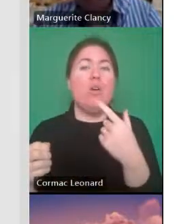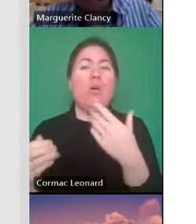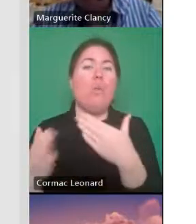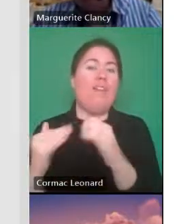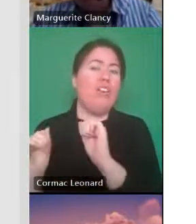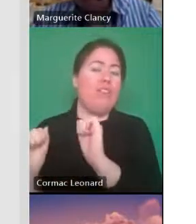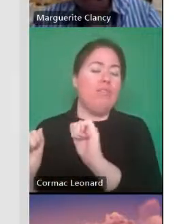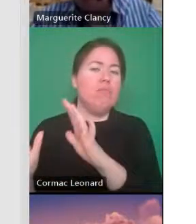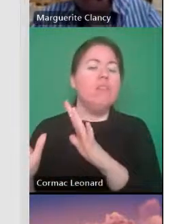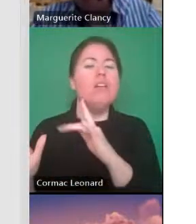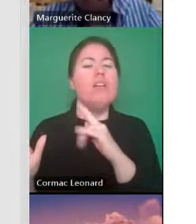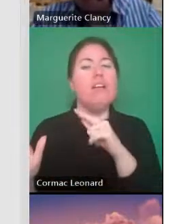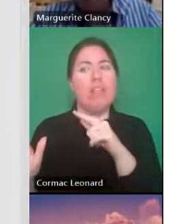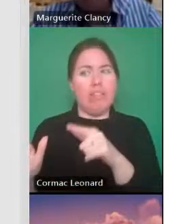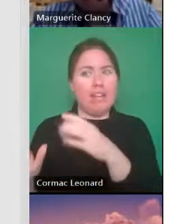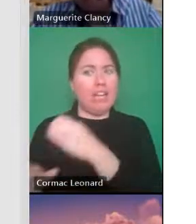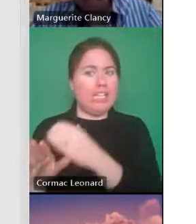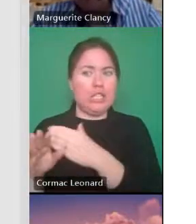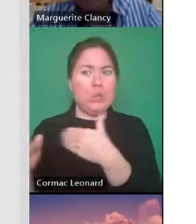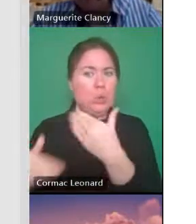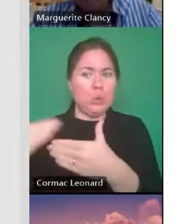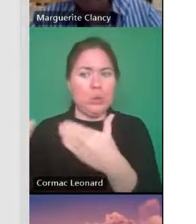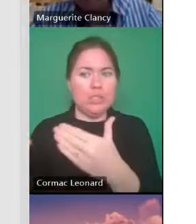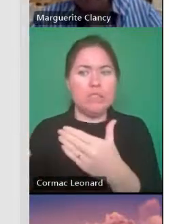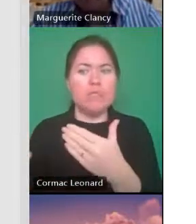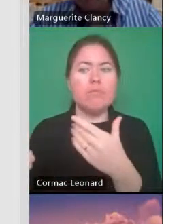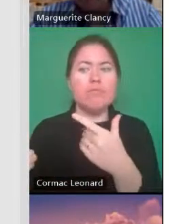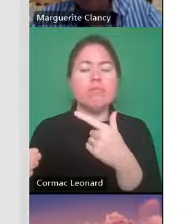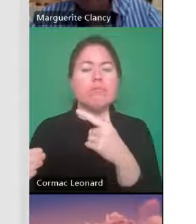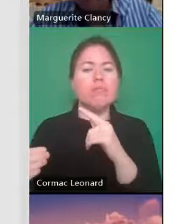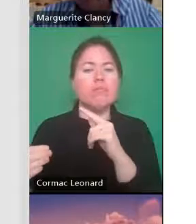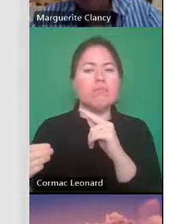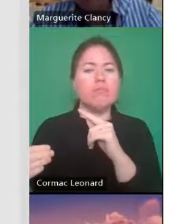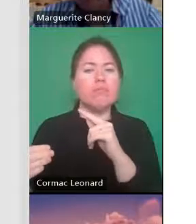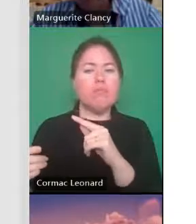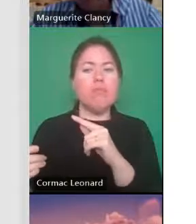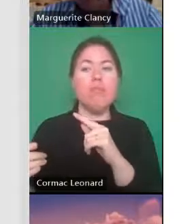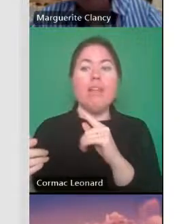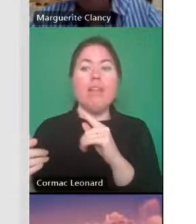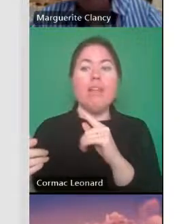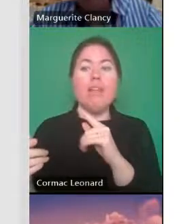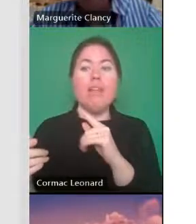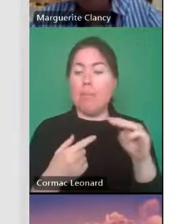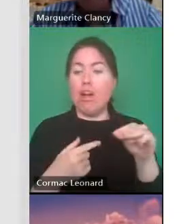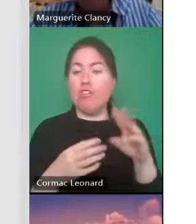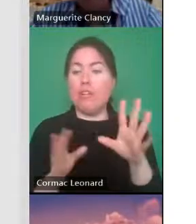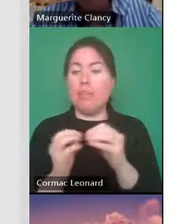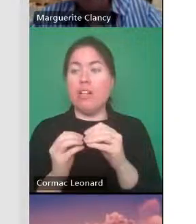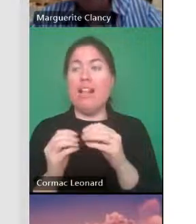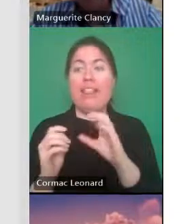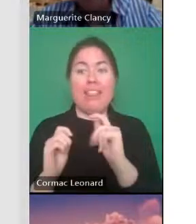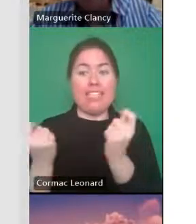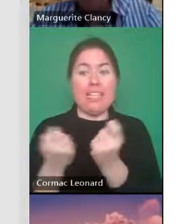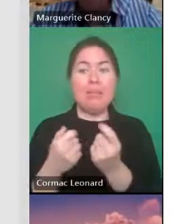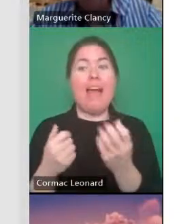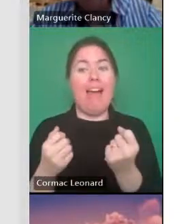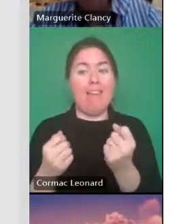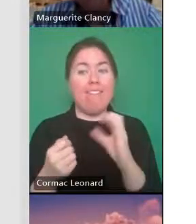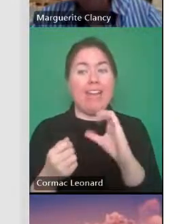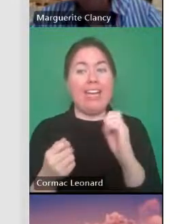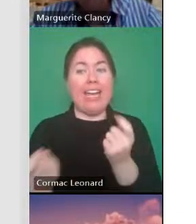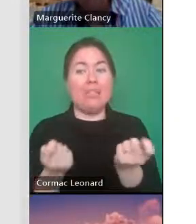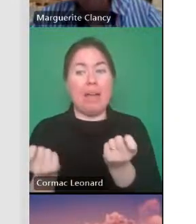arrangement they continue. And that work is continuing. The teams have what Marguerite referred to earlier as a case management function, and